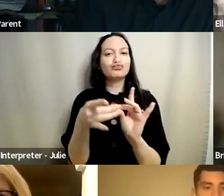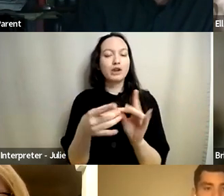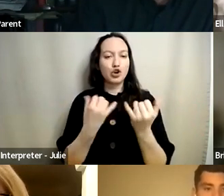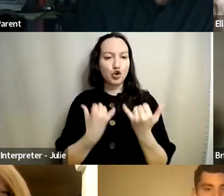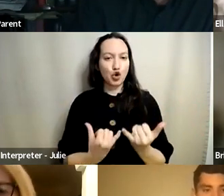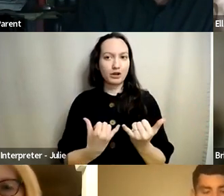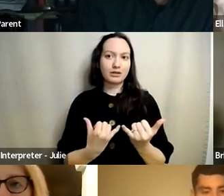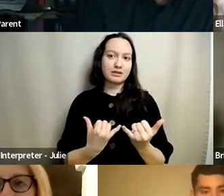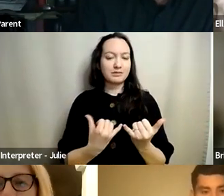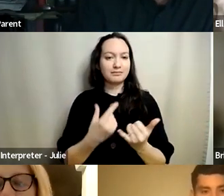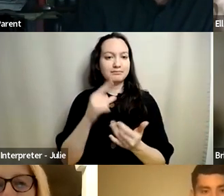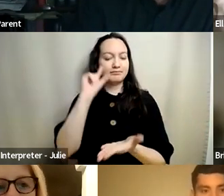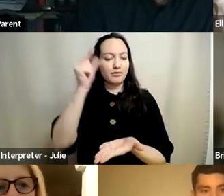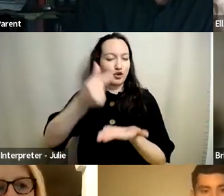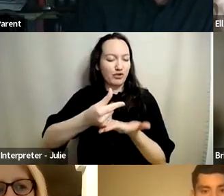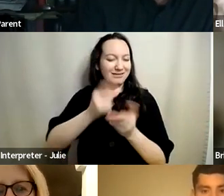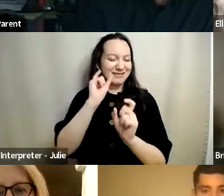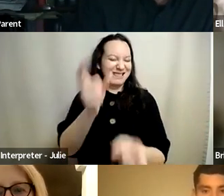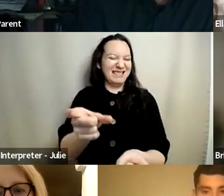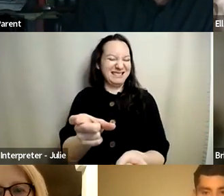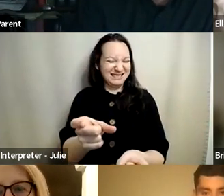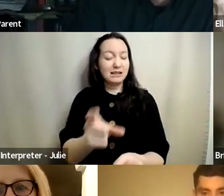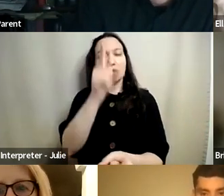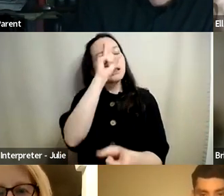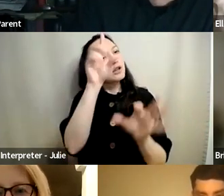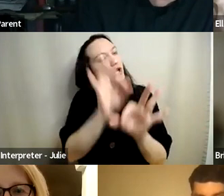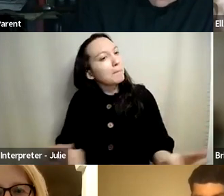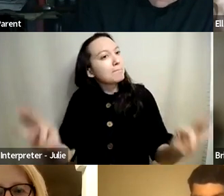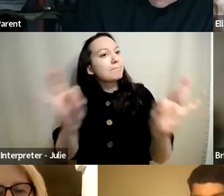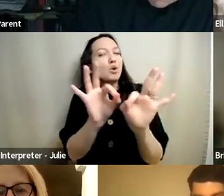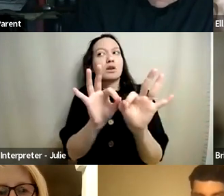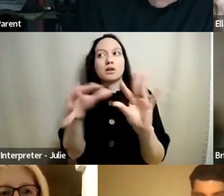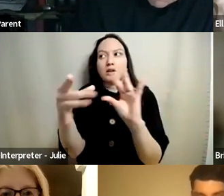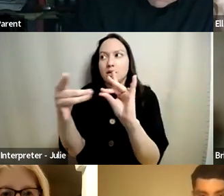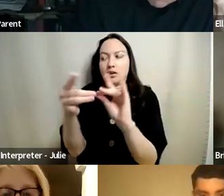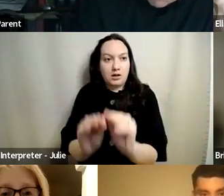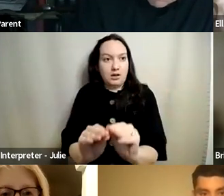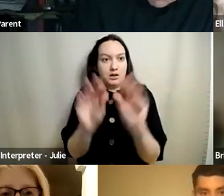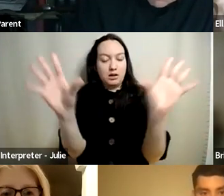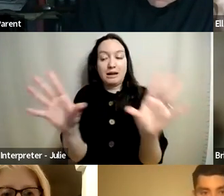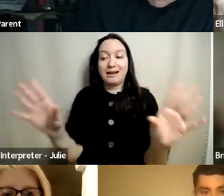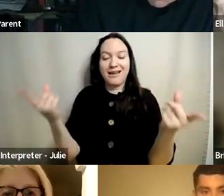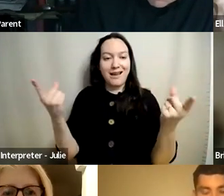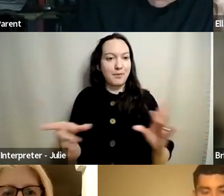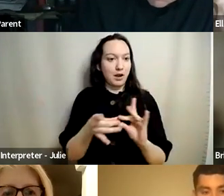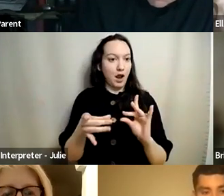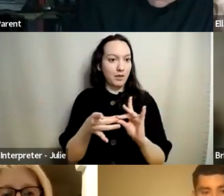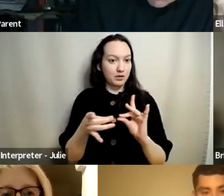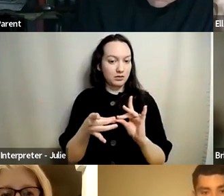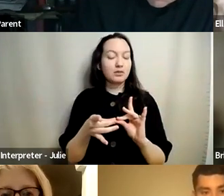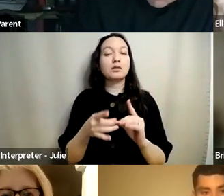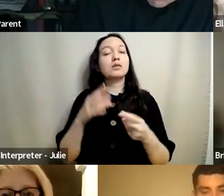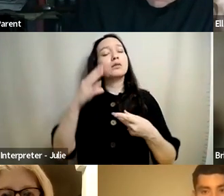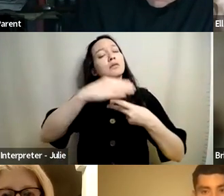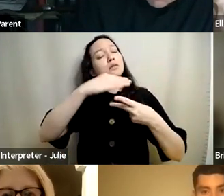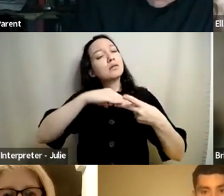current grantees. So I think that it's important to state that when you do the comment. The other